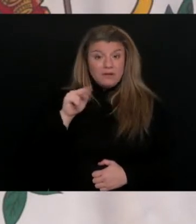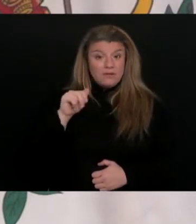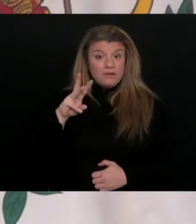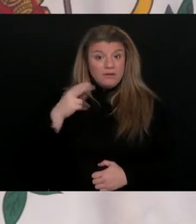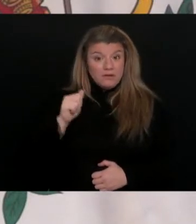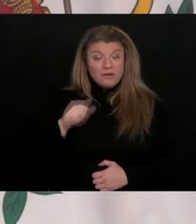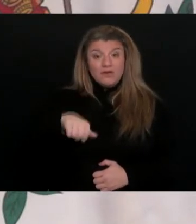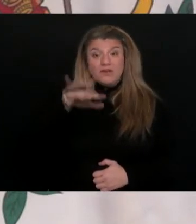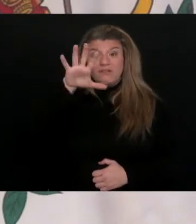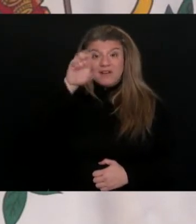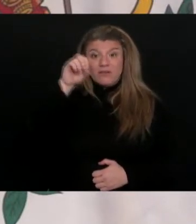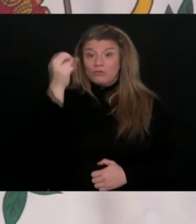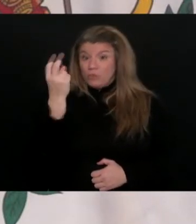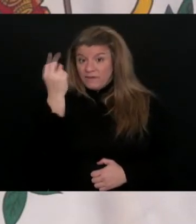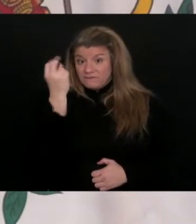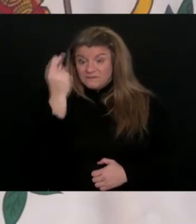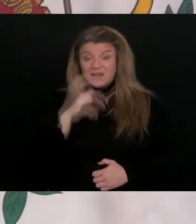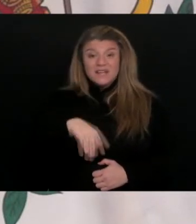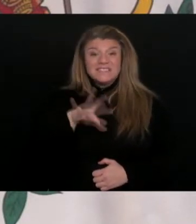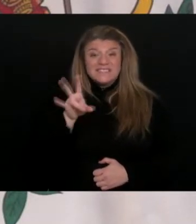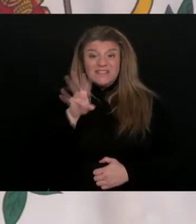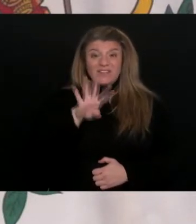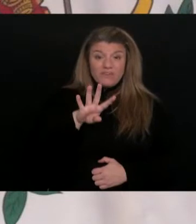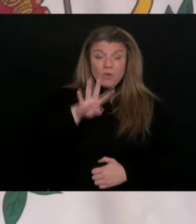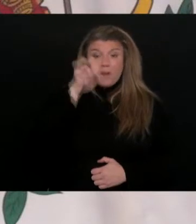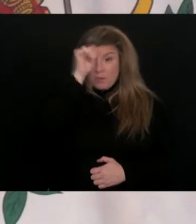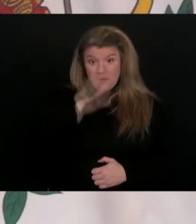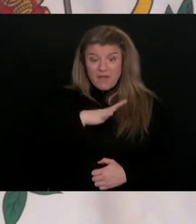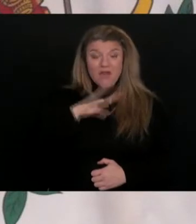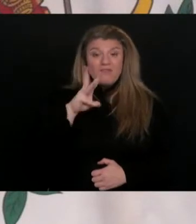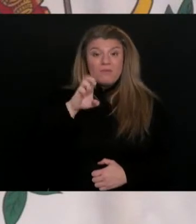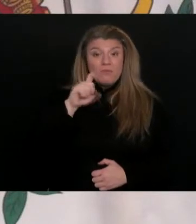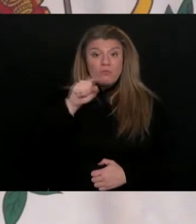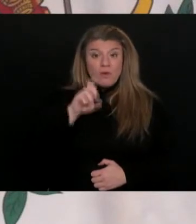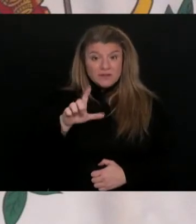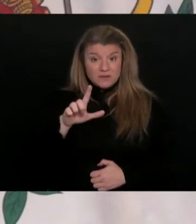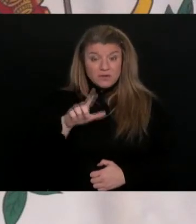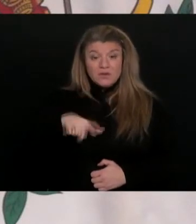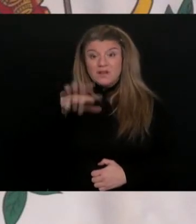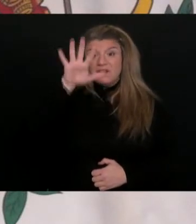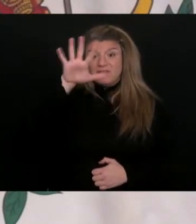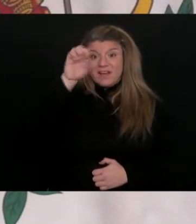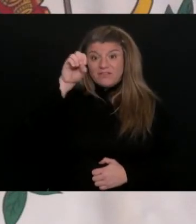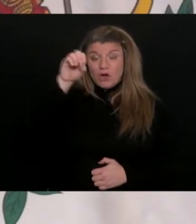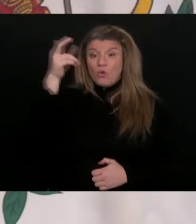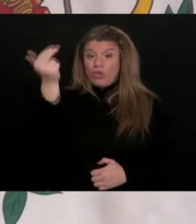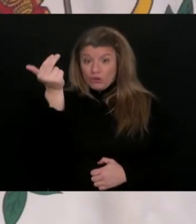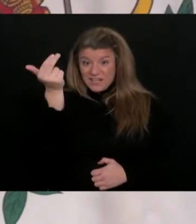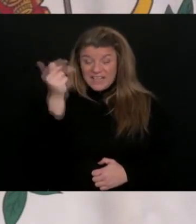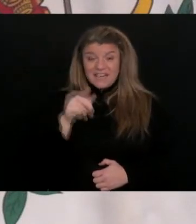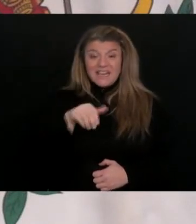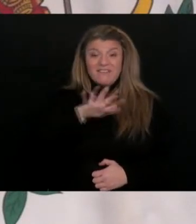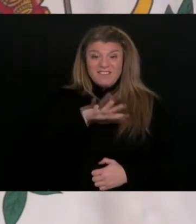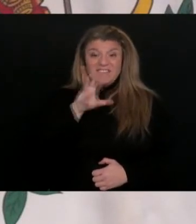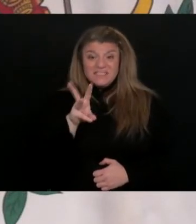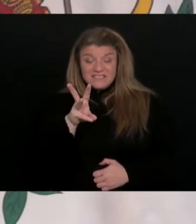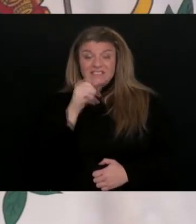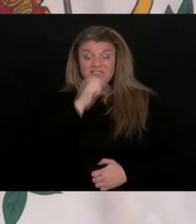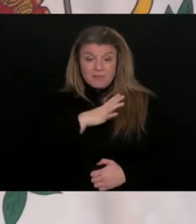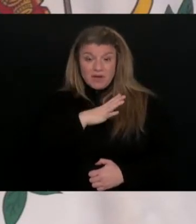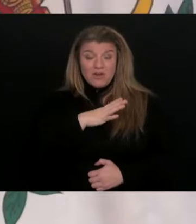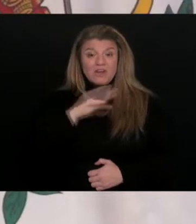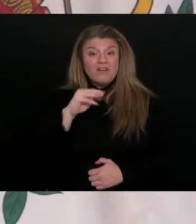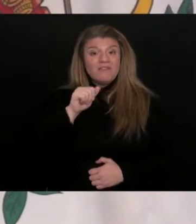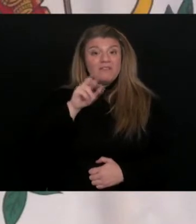The 5,012th death, a 74-year-old male from Wetzel County. The 5,013th death, a 56-year-old female